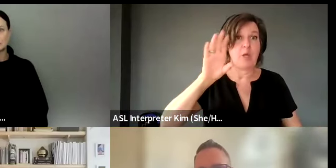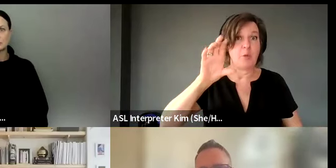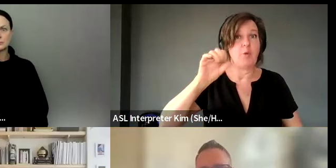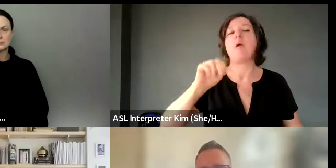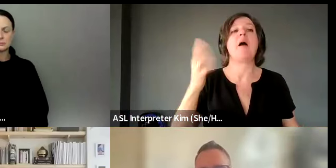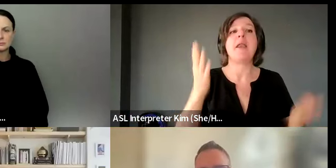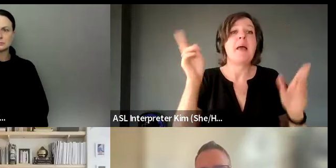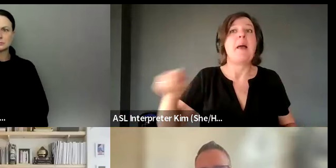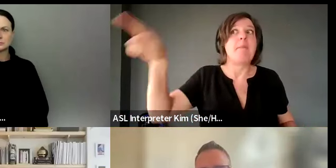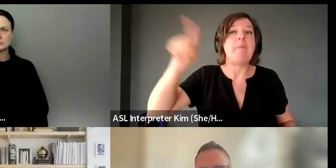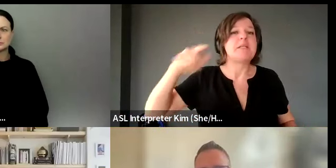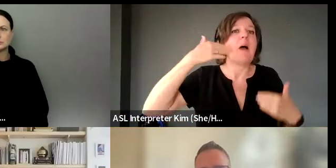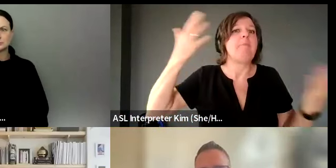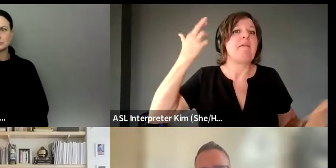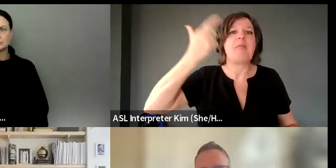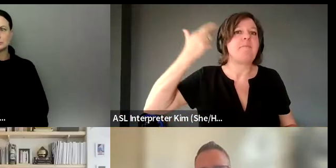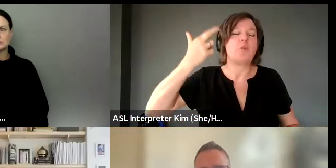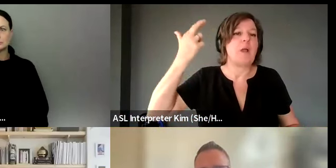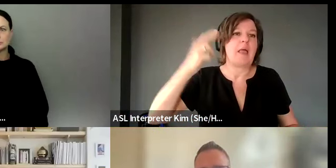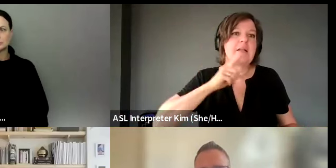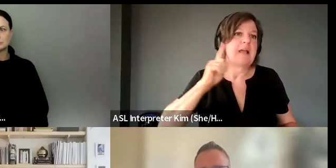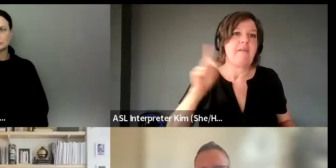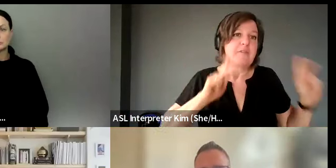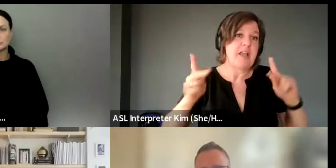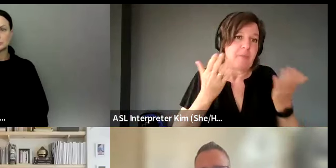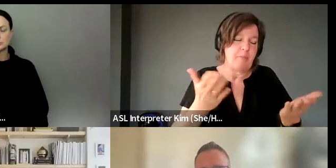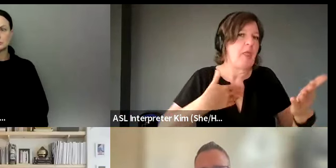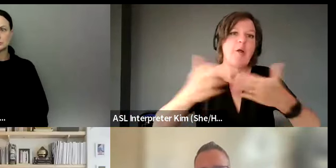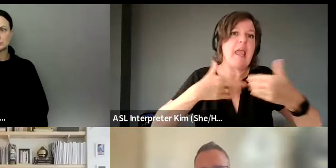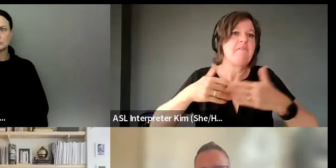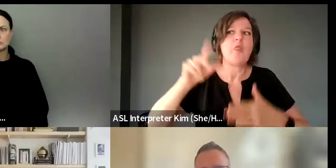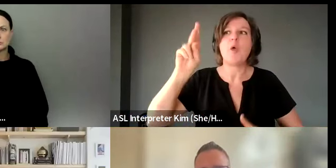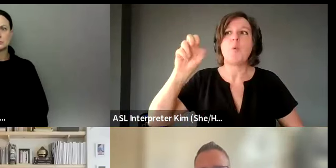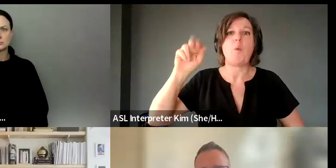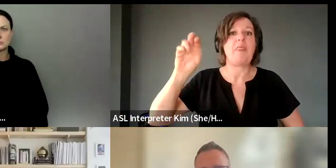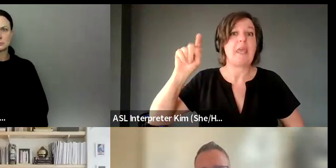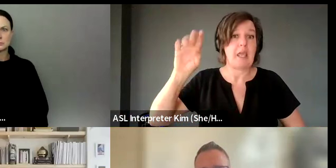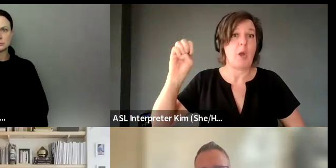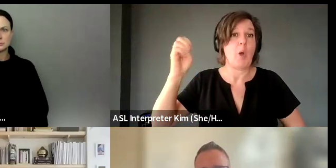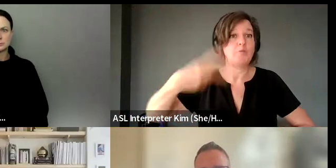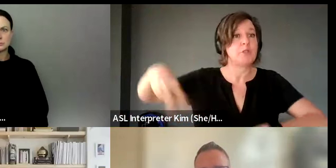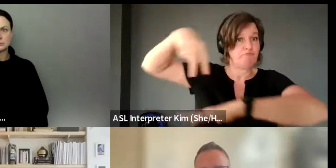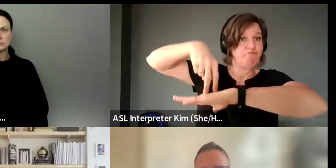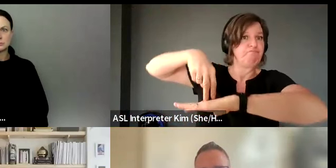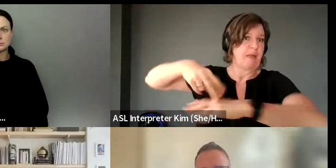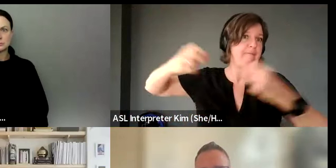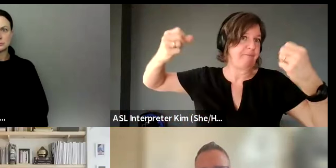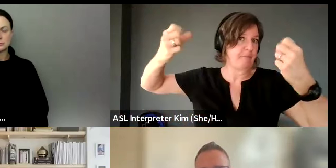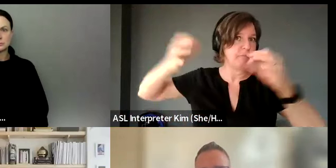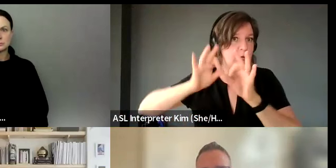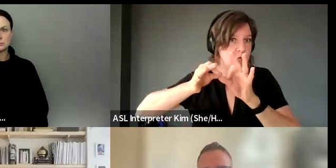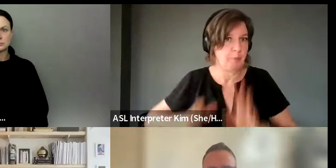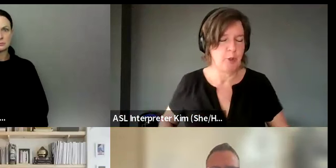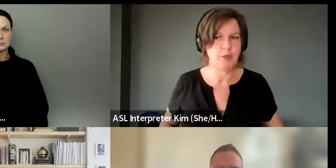on the keynote stage there was like a sign language interpreters. And some people don't